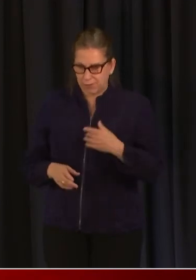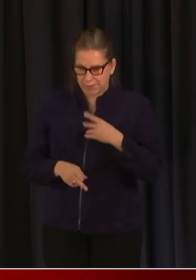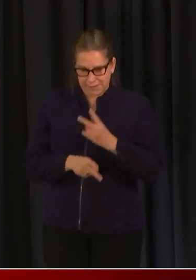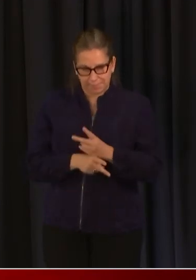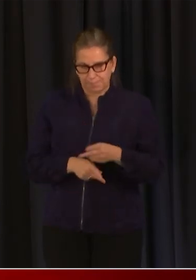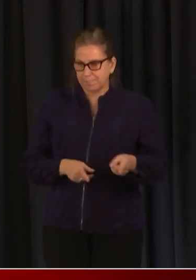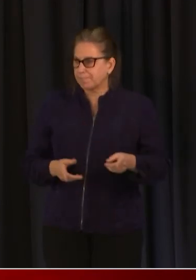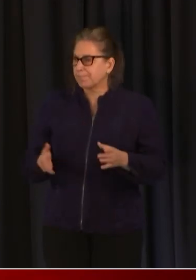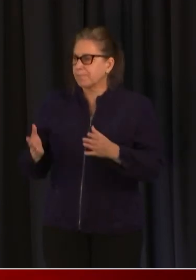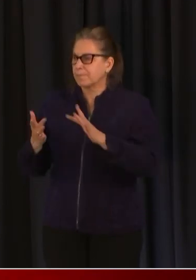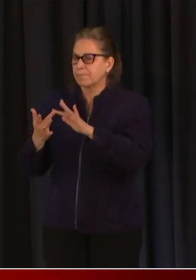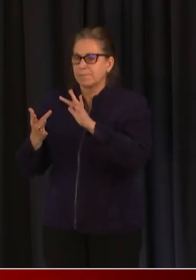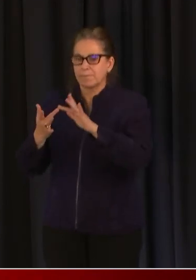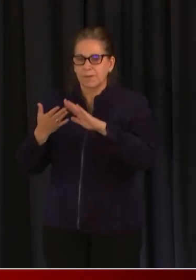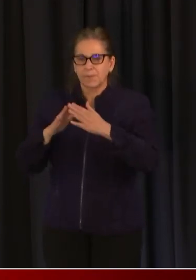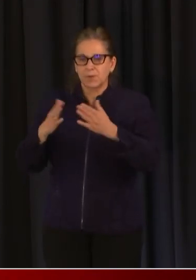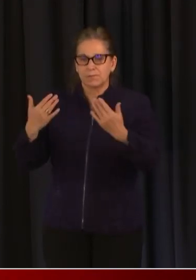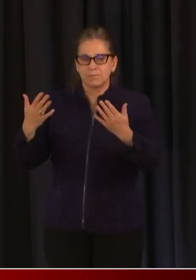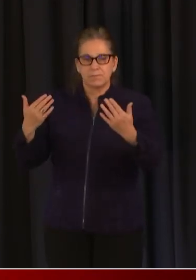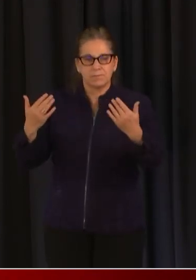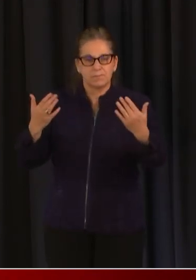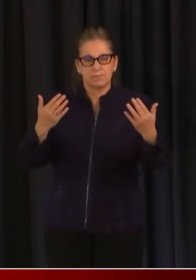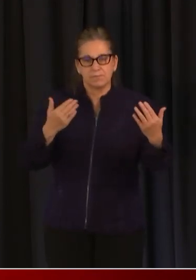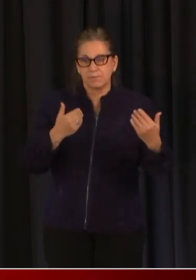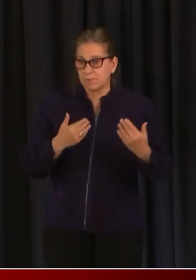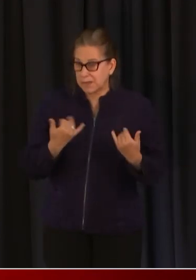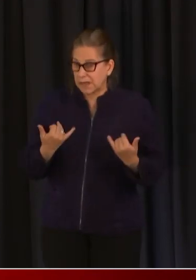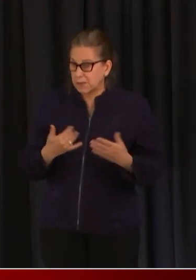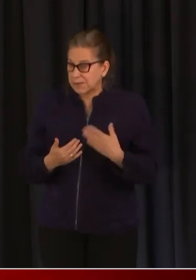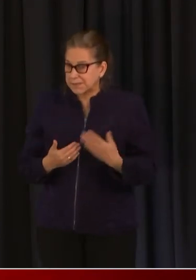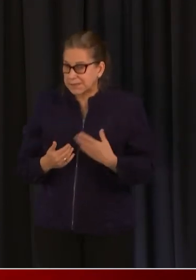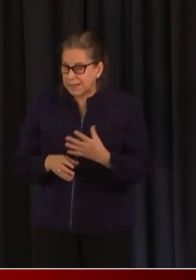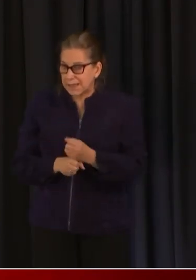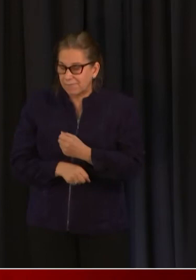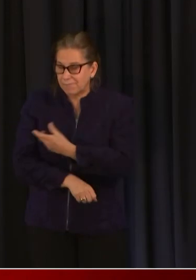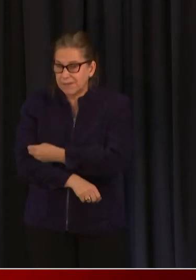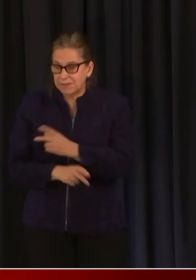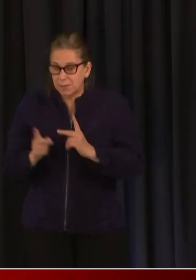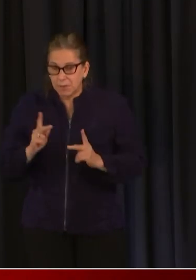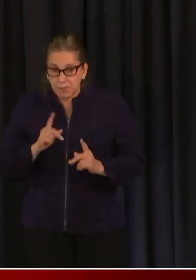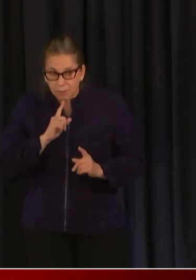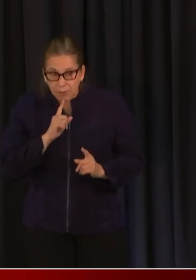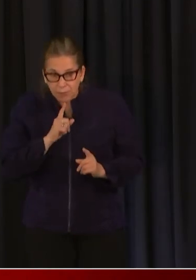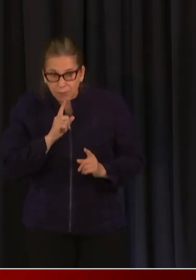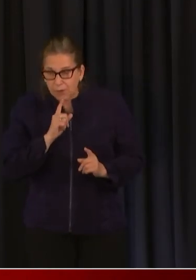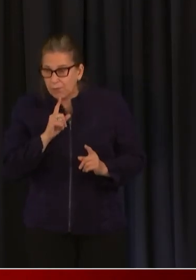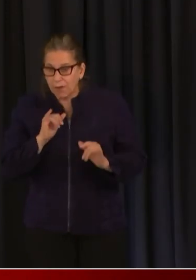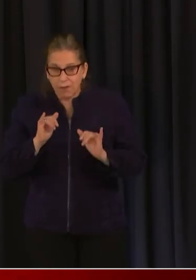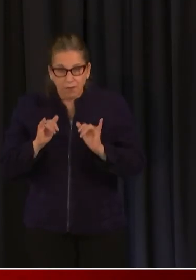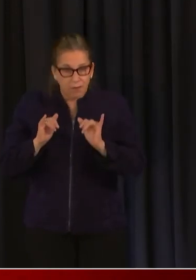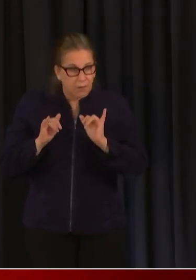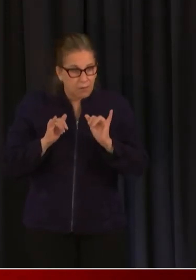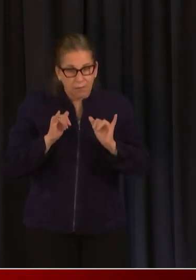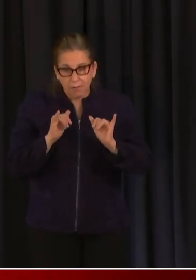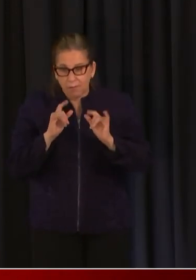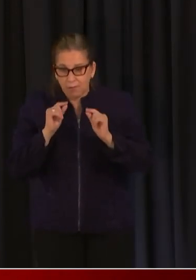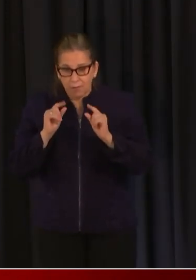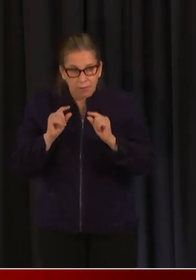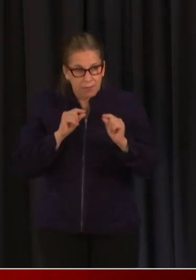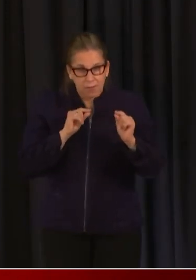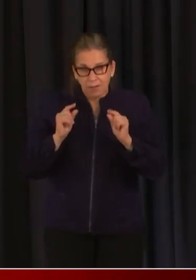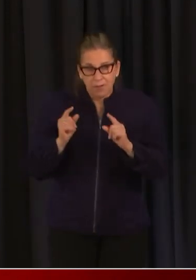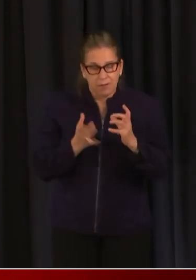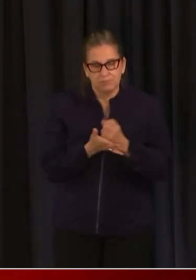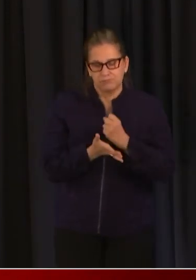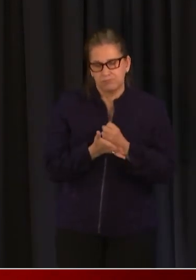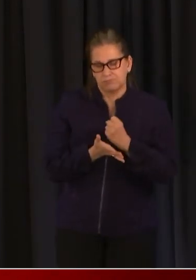reach people in the community who may not be aware of how easy it is to get a vaccine. They may have heard a lot of the horror stories that were found,